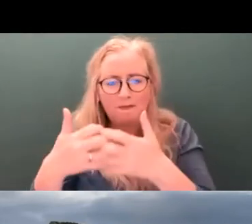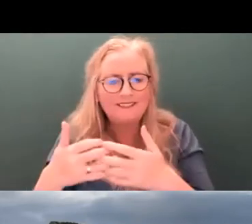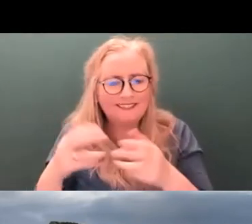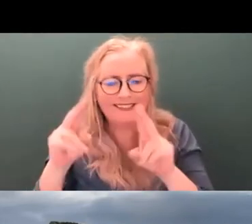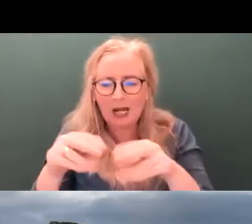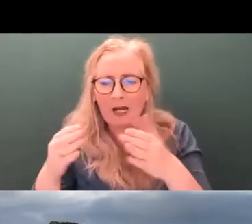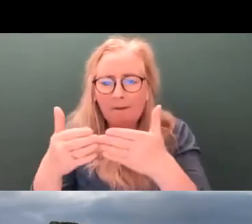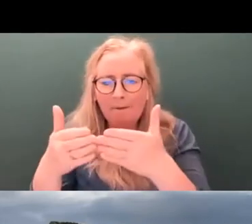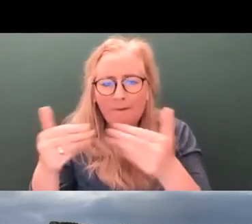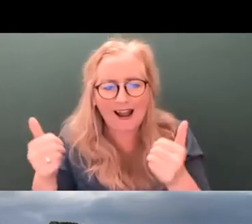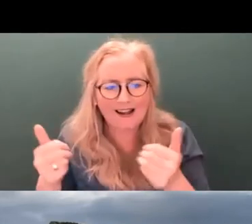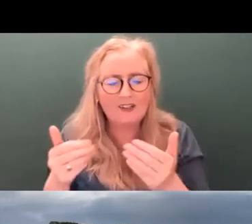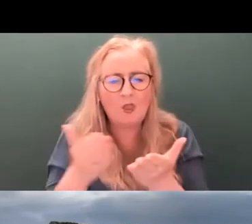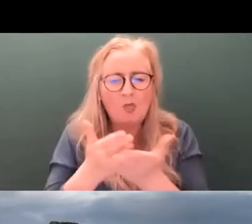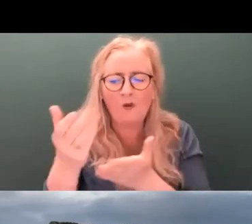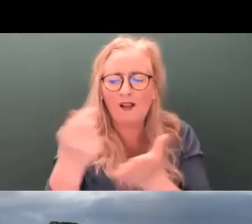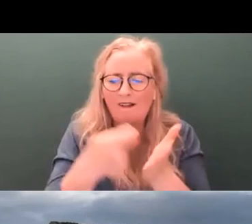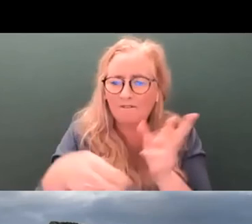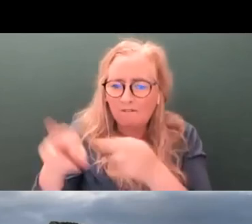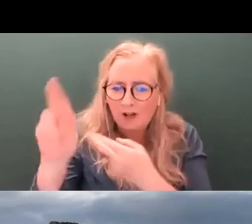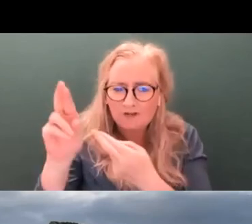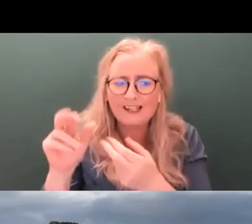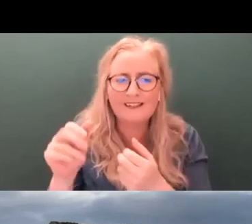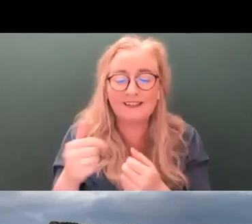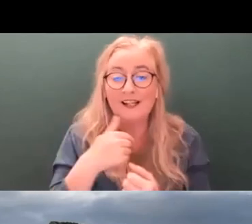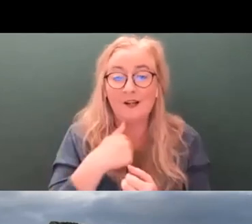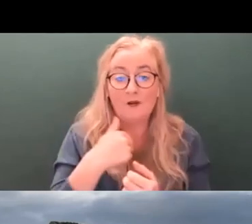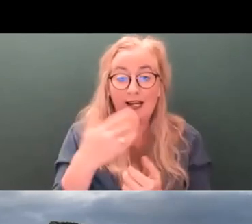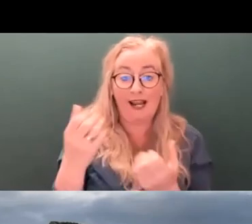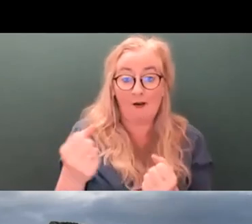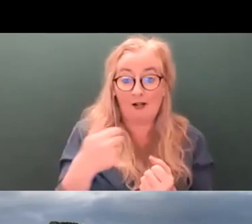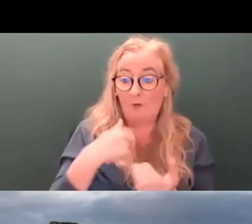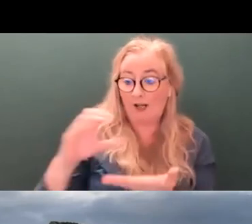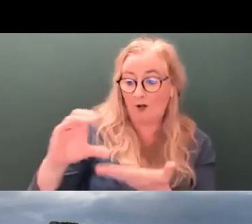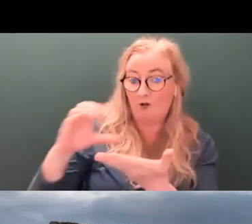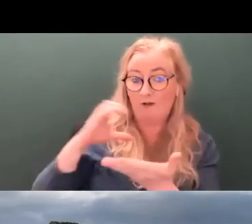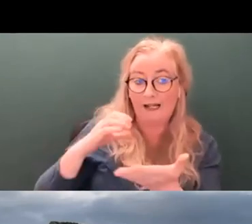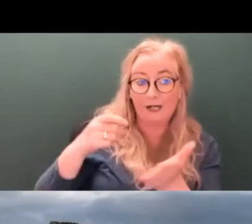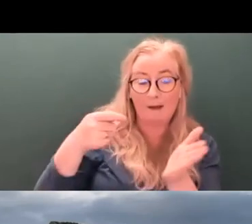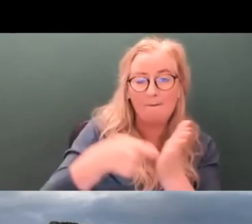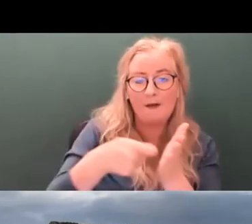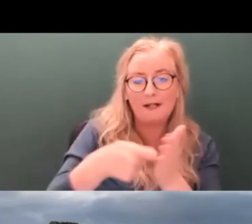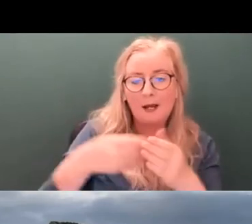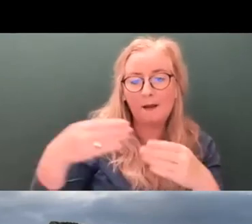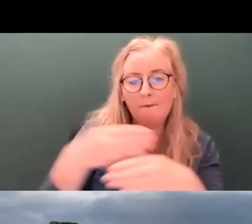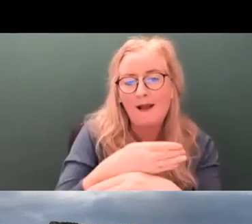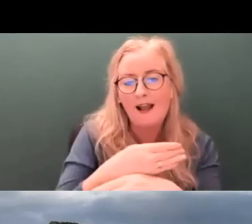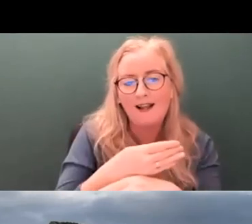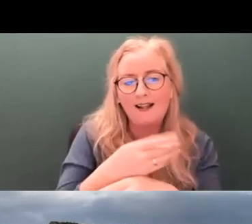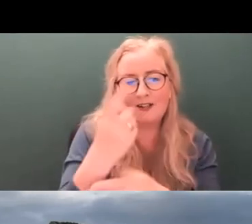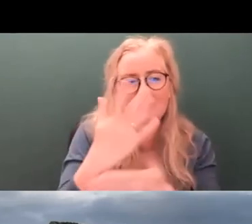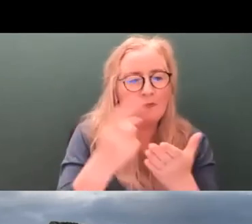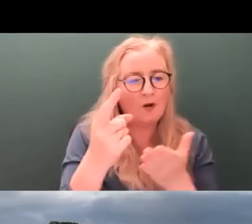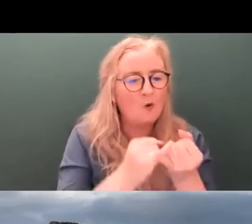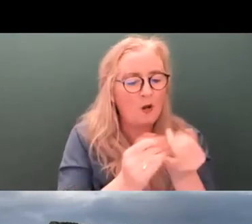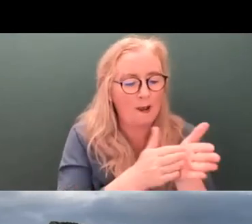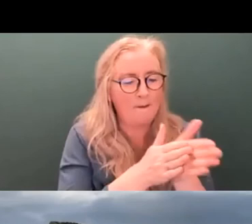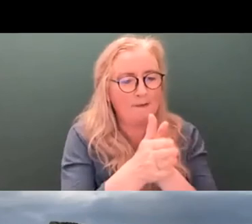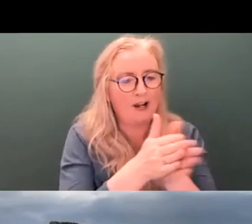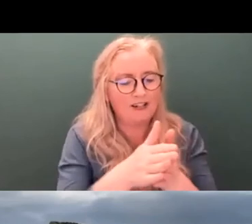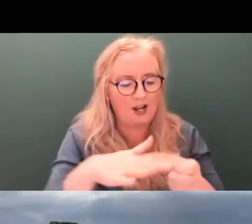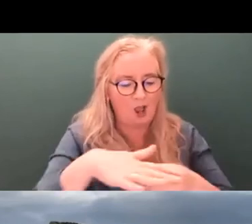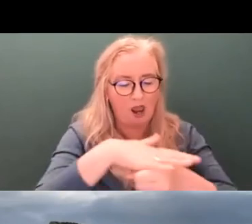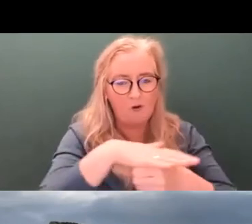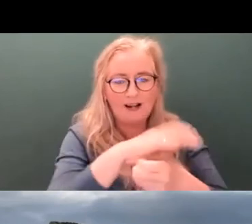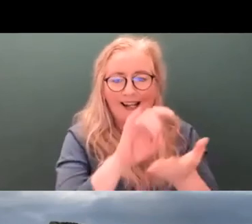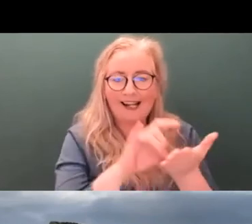through some sort of fundraising they had. We, we had, we were granted some money by somebody who was passionate about, about local history. And